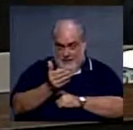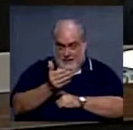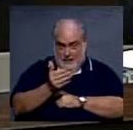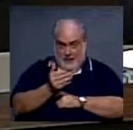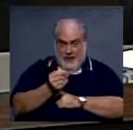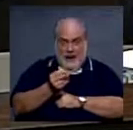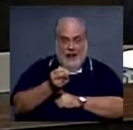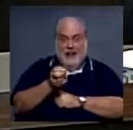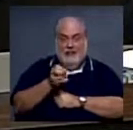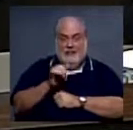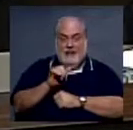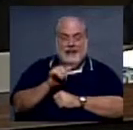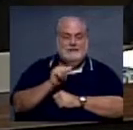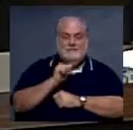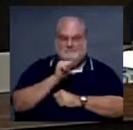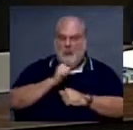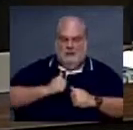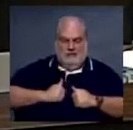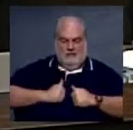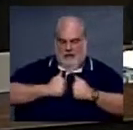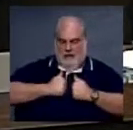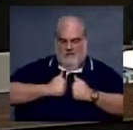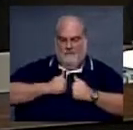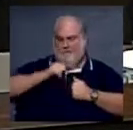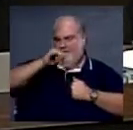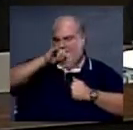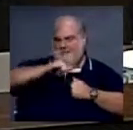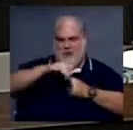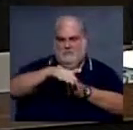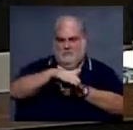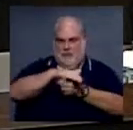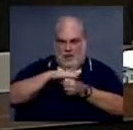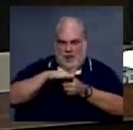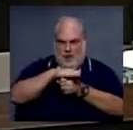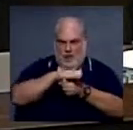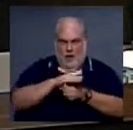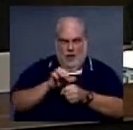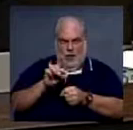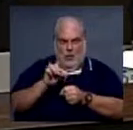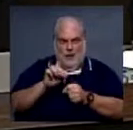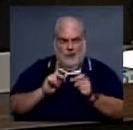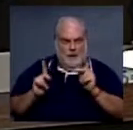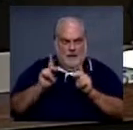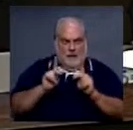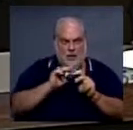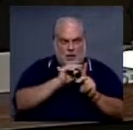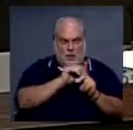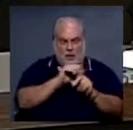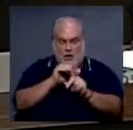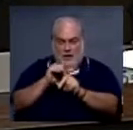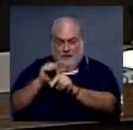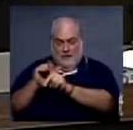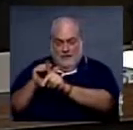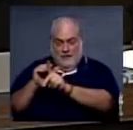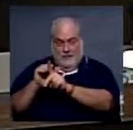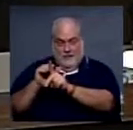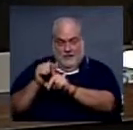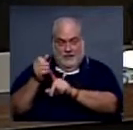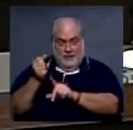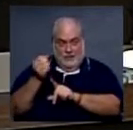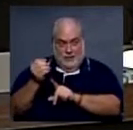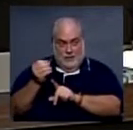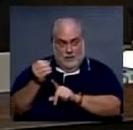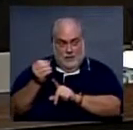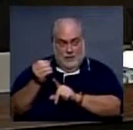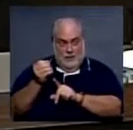not live in the area where those persons would need to be notified. So I have a problem with